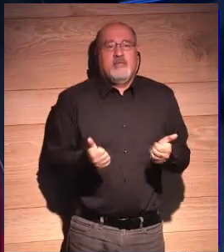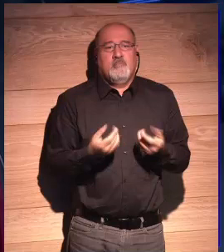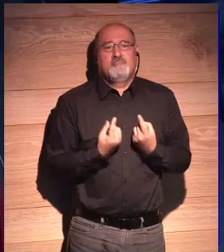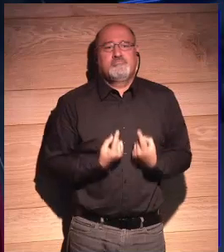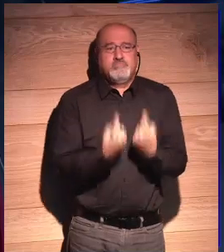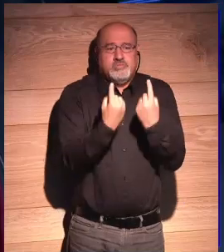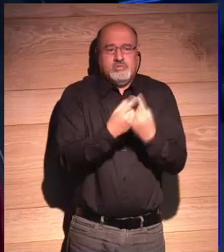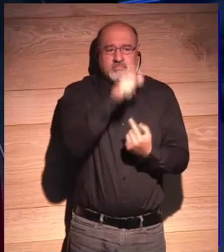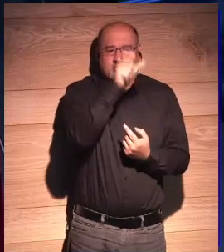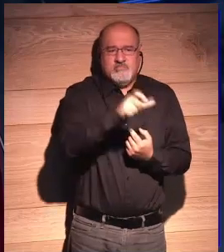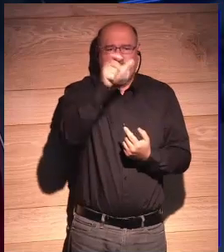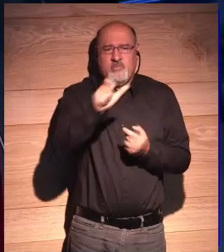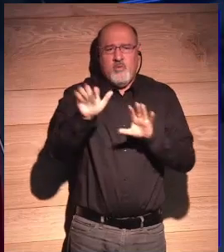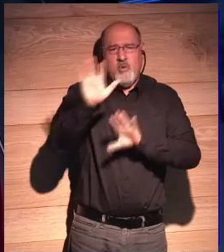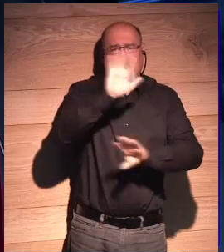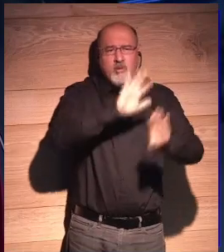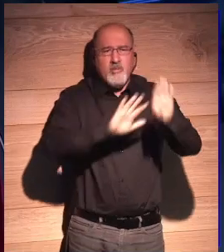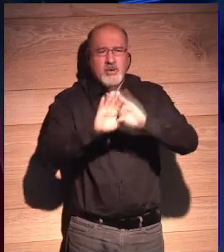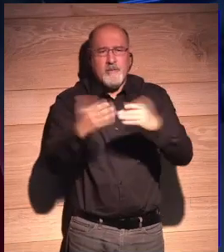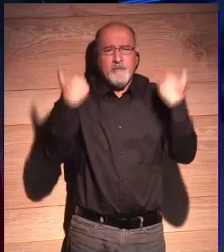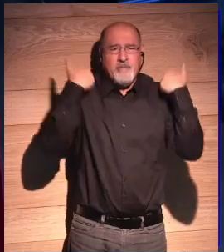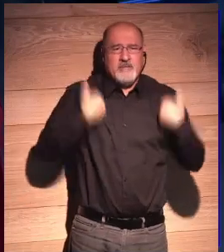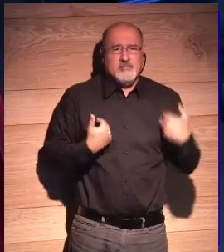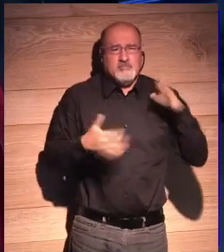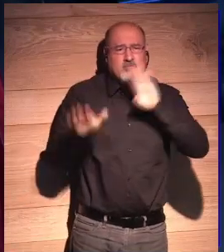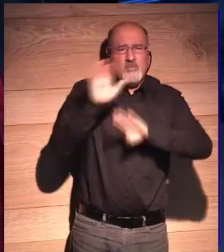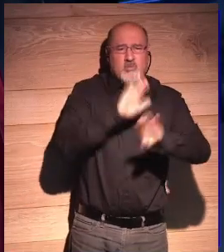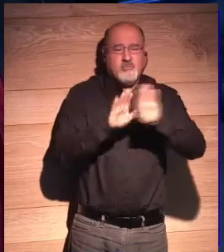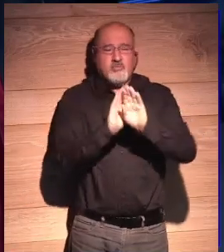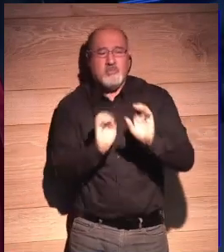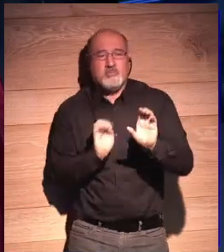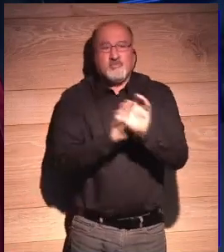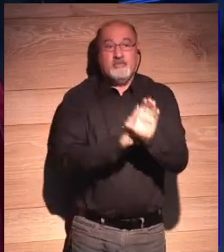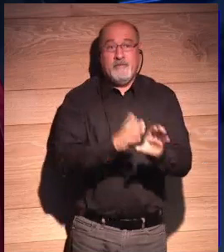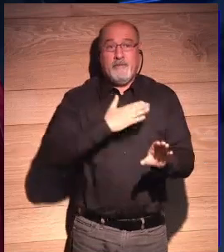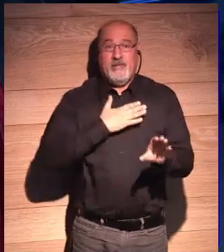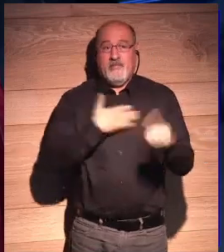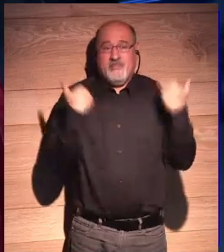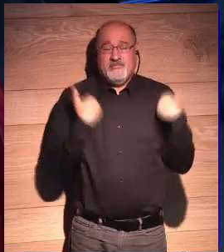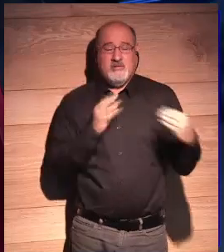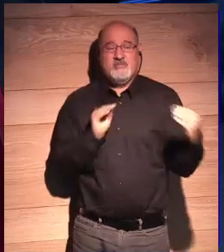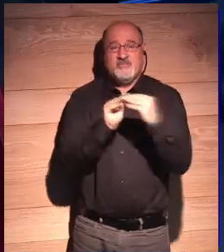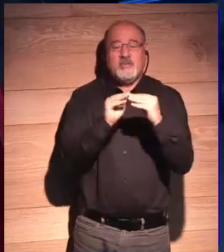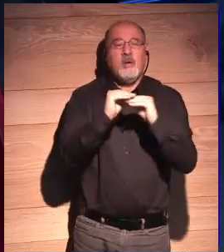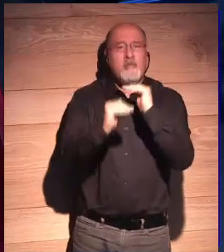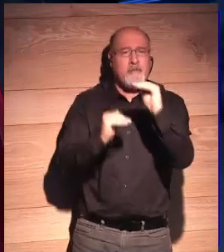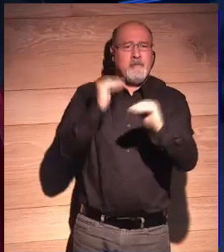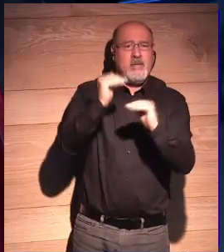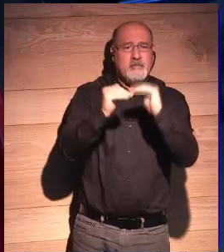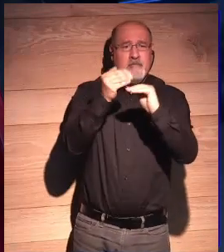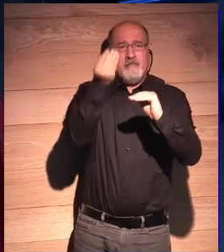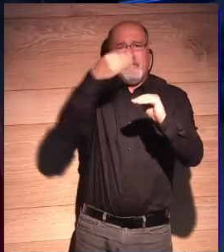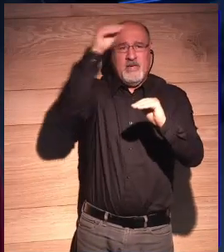like one part of my personality magnified. So they're, they're very angry.